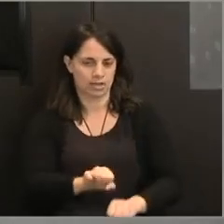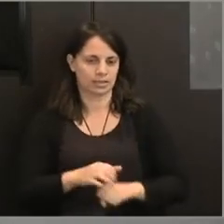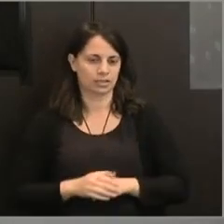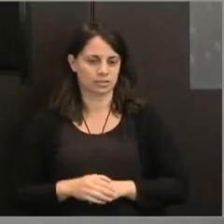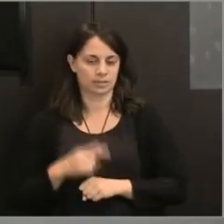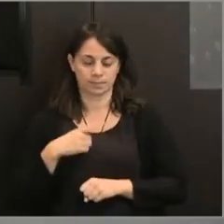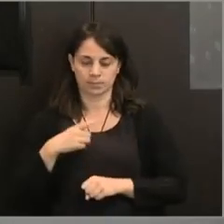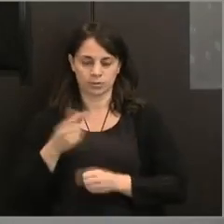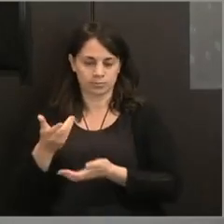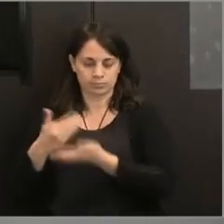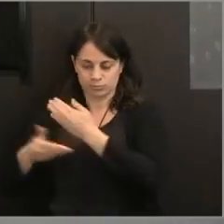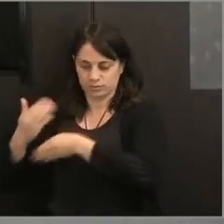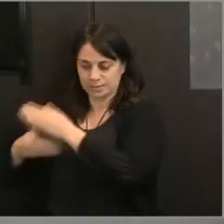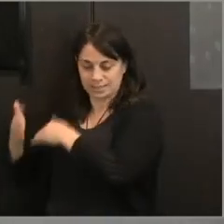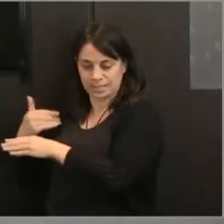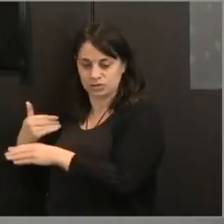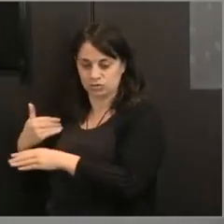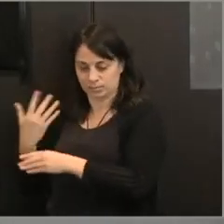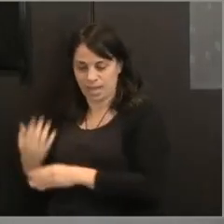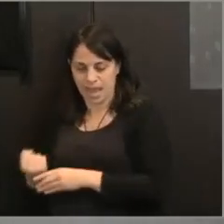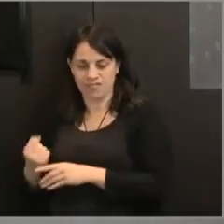history and an ongoing reality.